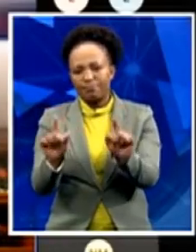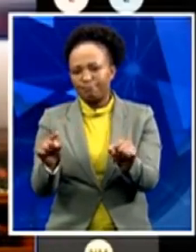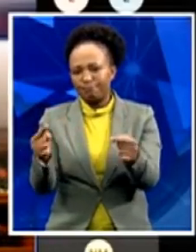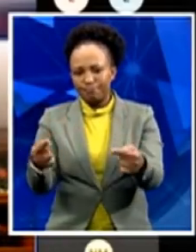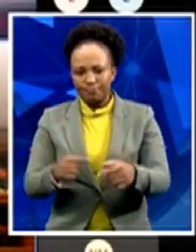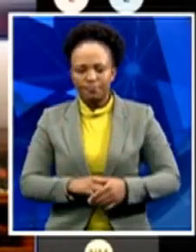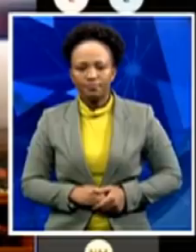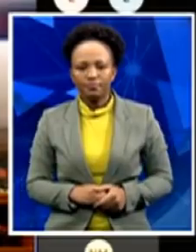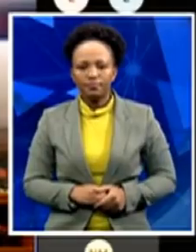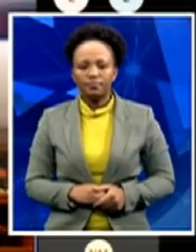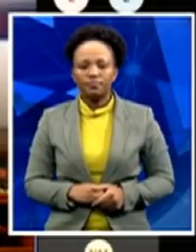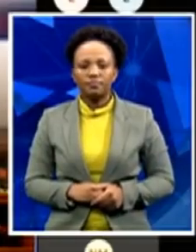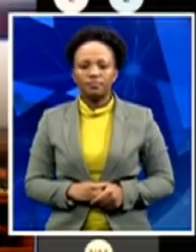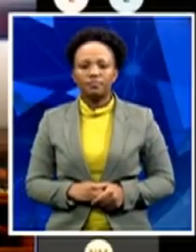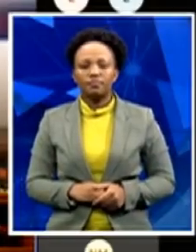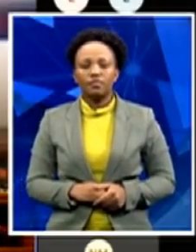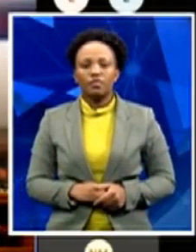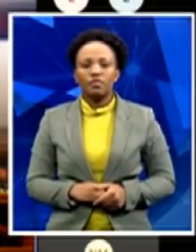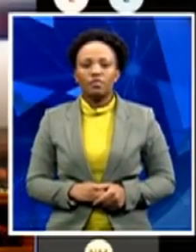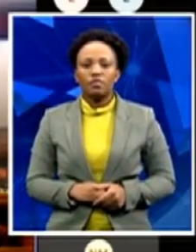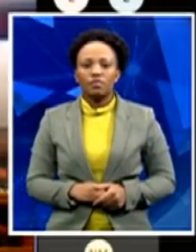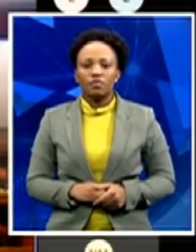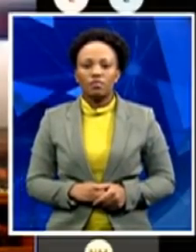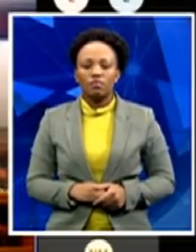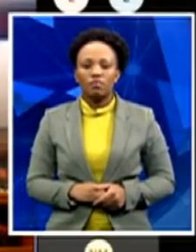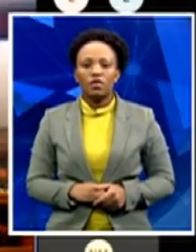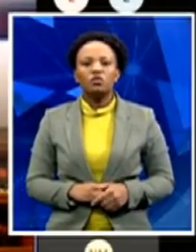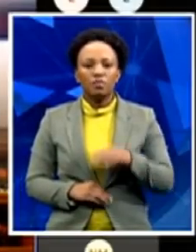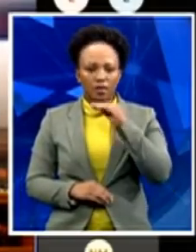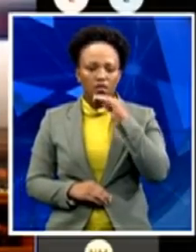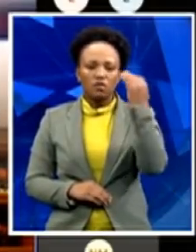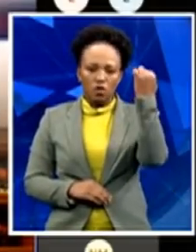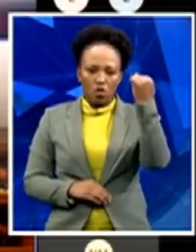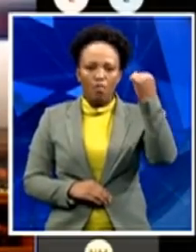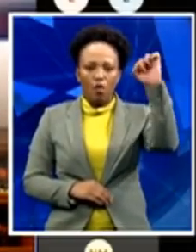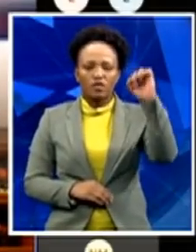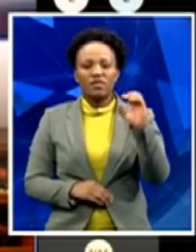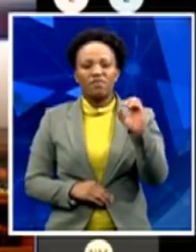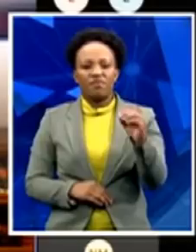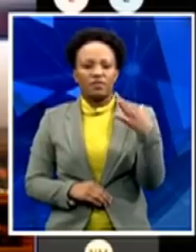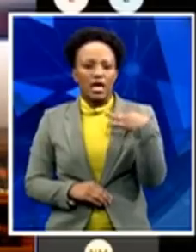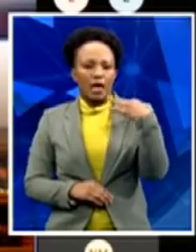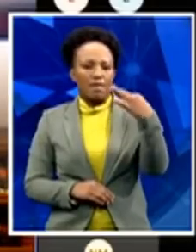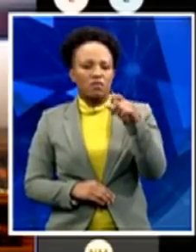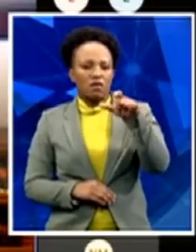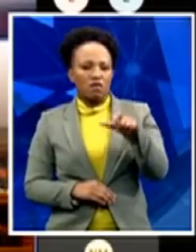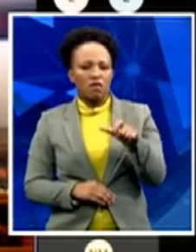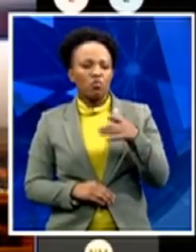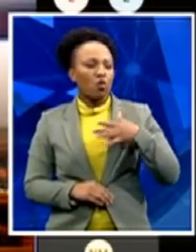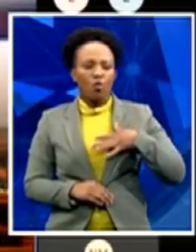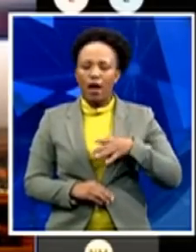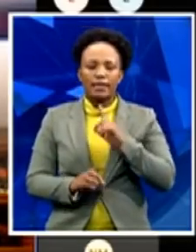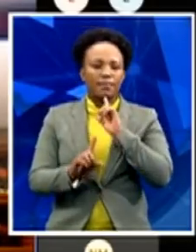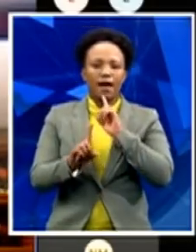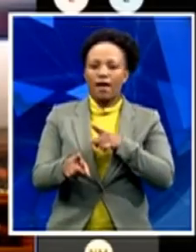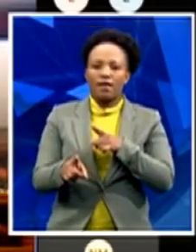basis that it is properly opposed. The applicant has elected not to file a replying affidavit or to file substantial heads on the